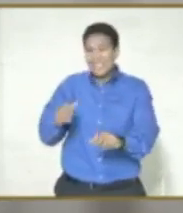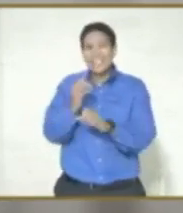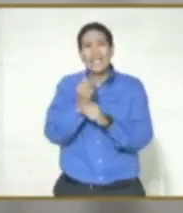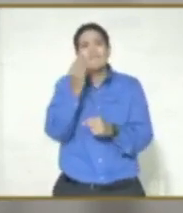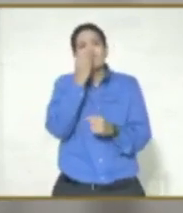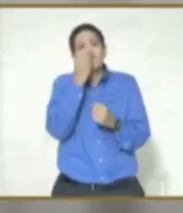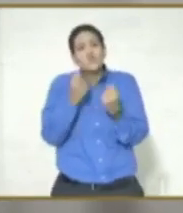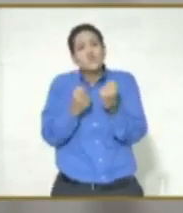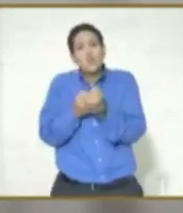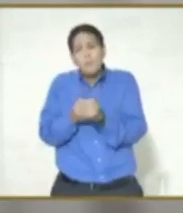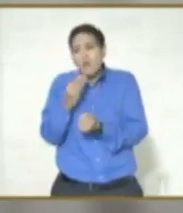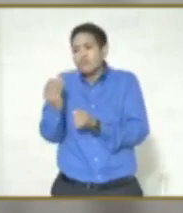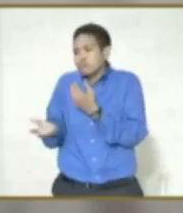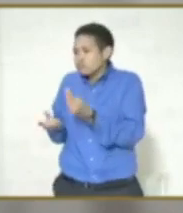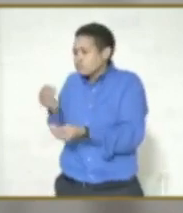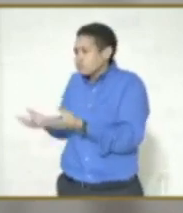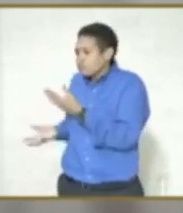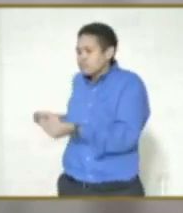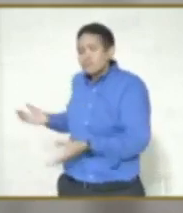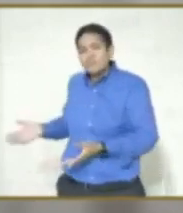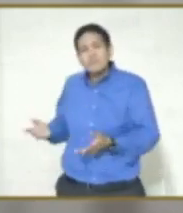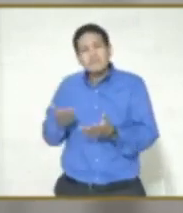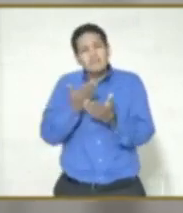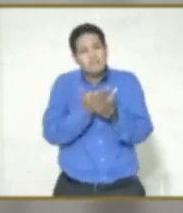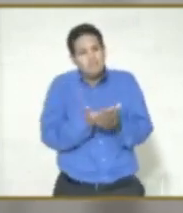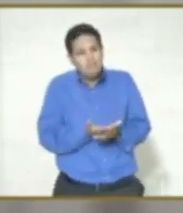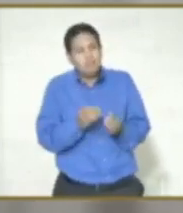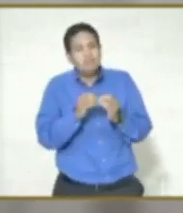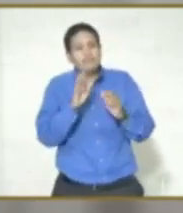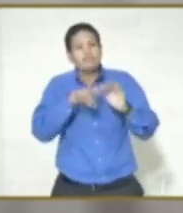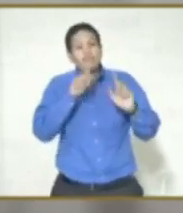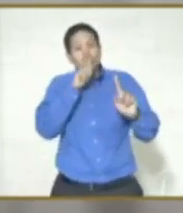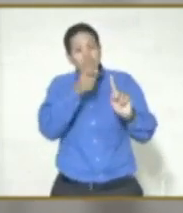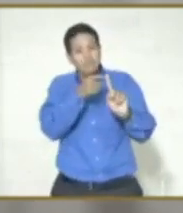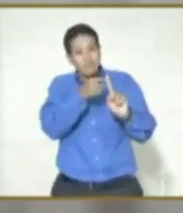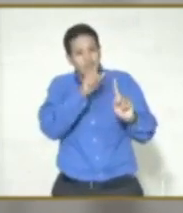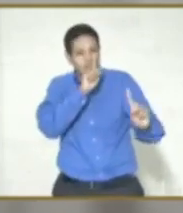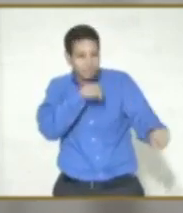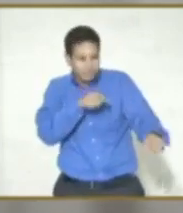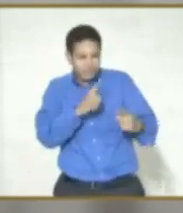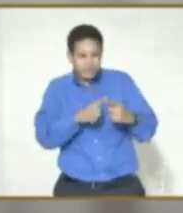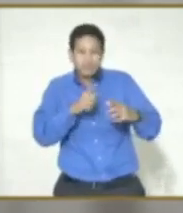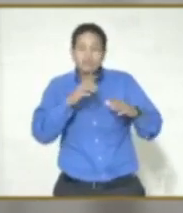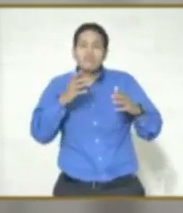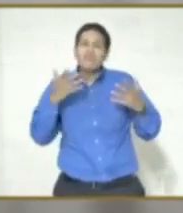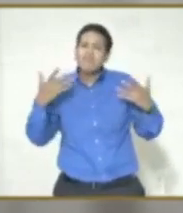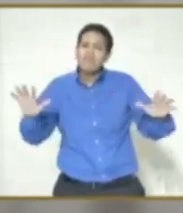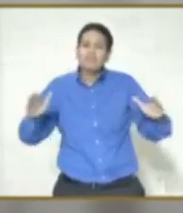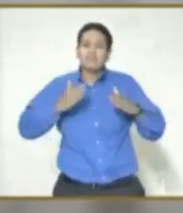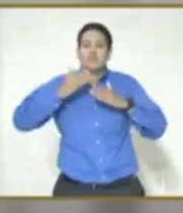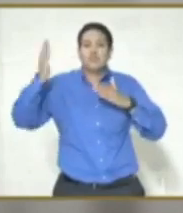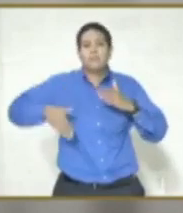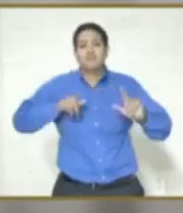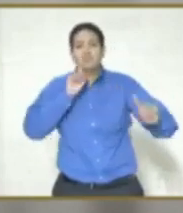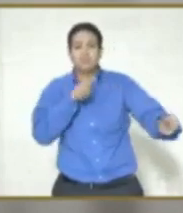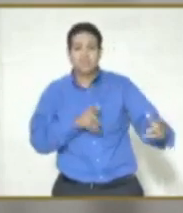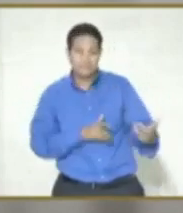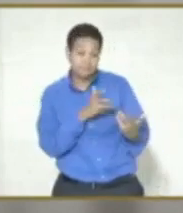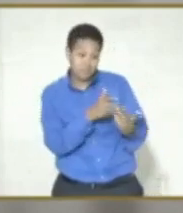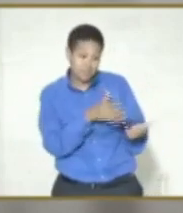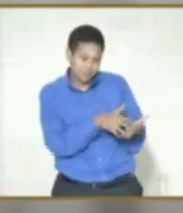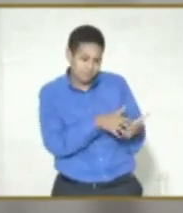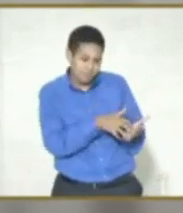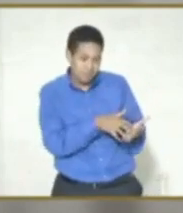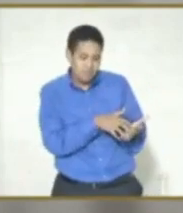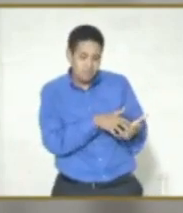This proves that there has been more than an effective response and a complete response in dealing with the vulnerable